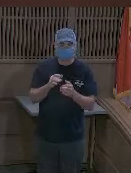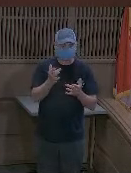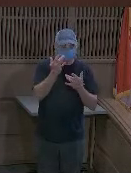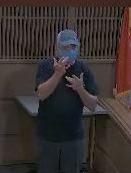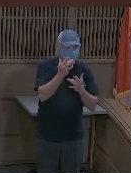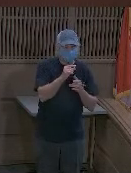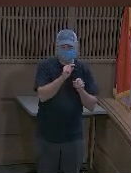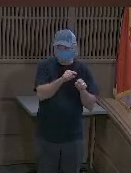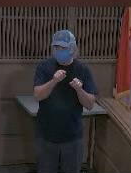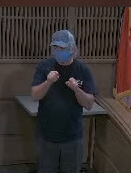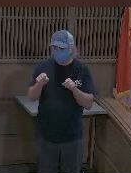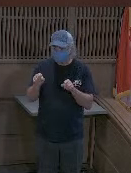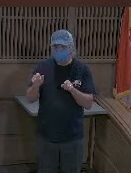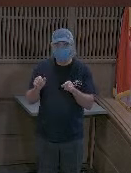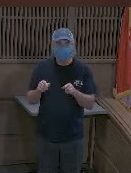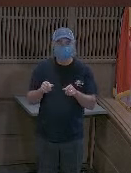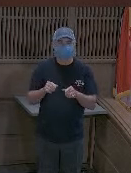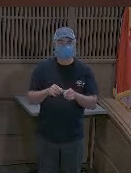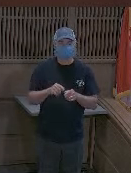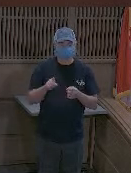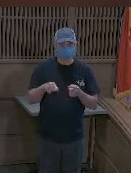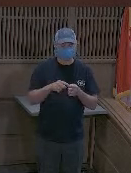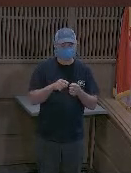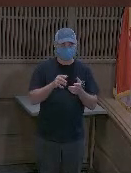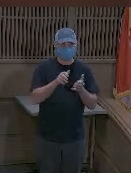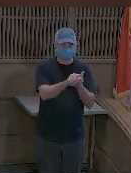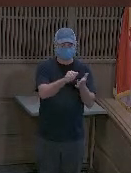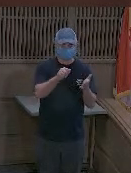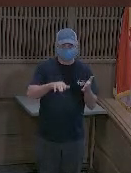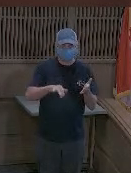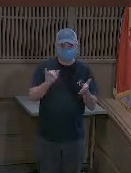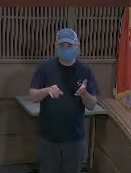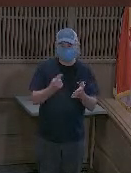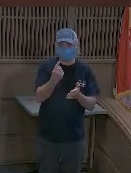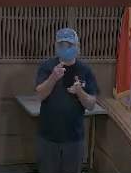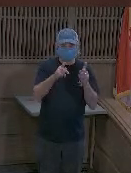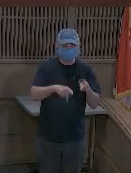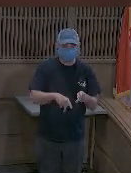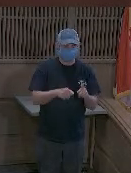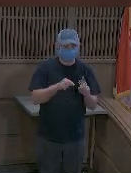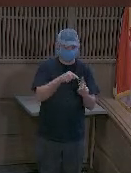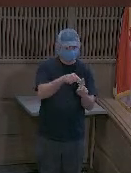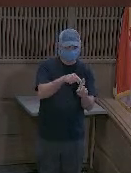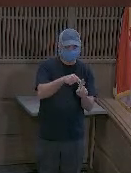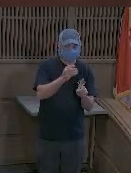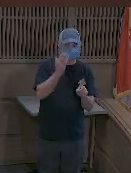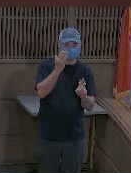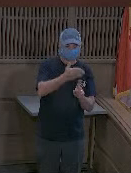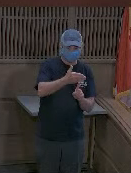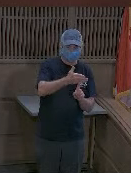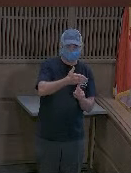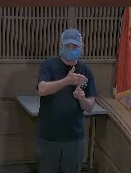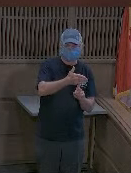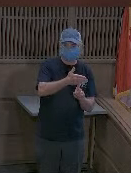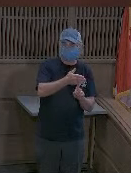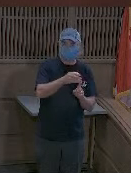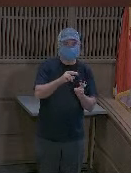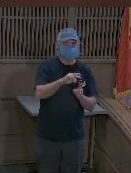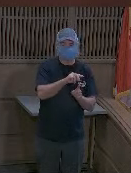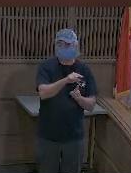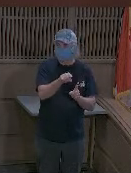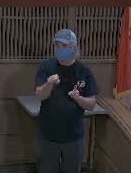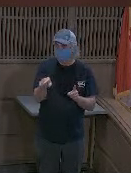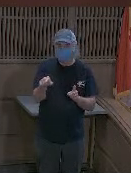infect other people, and reducing that number exponentially has had a profound impact. And you're going to